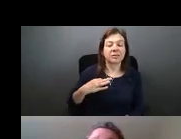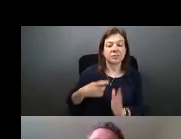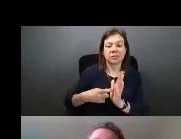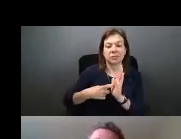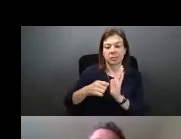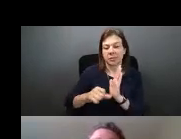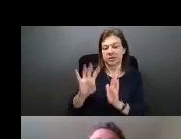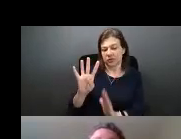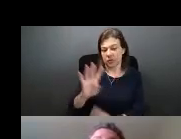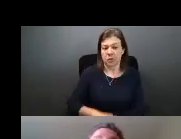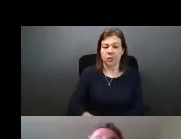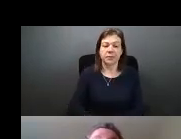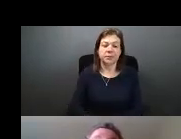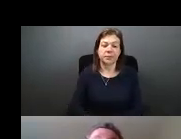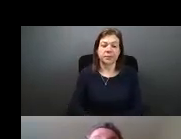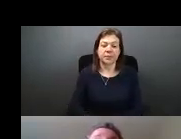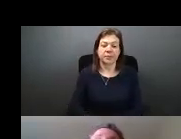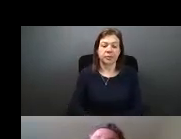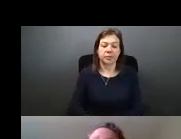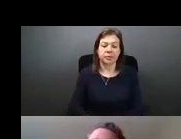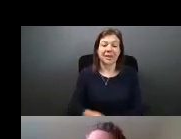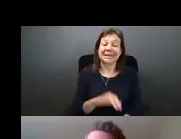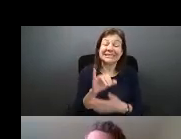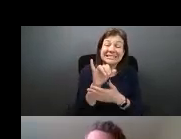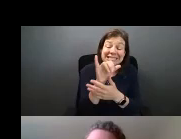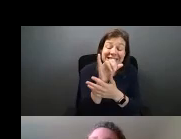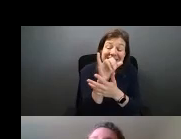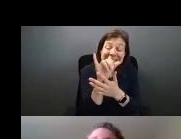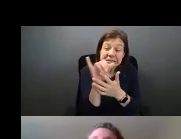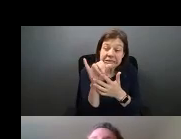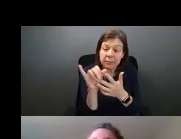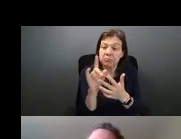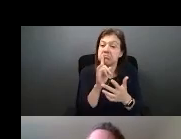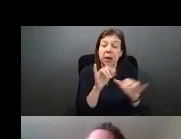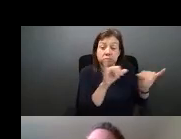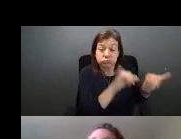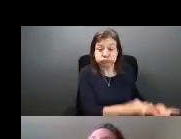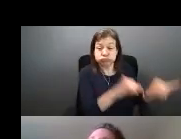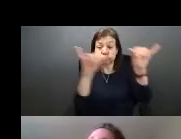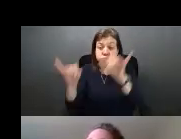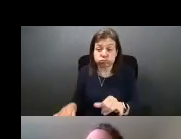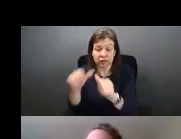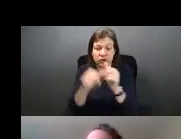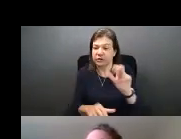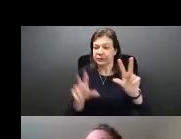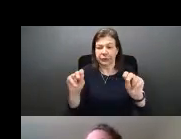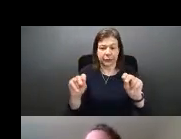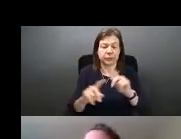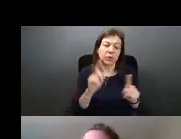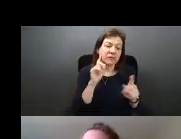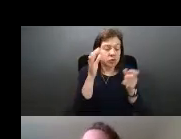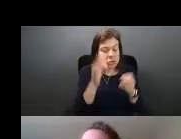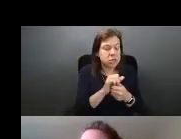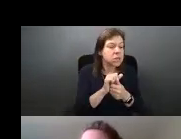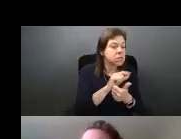on page 4. They're similar, but not the same in every RFP. So if you're trying to decide